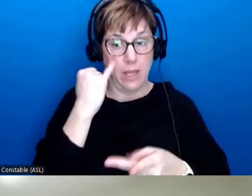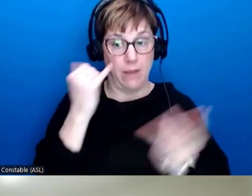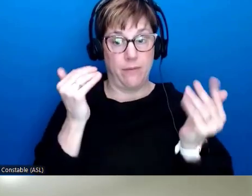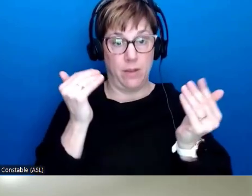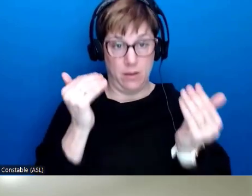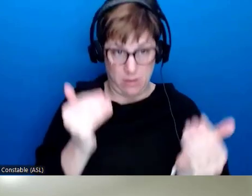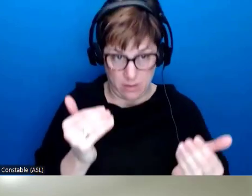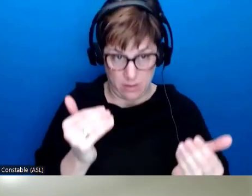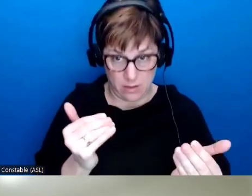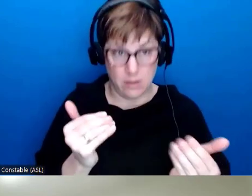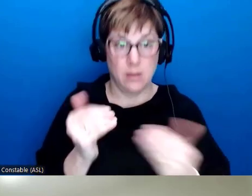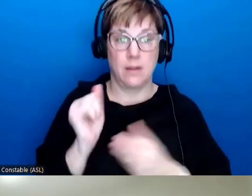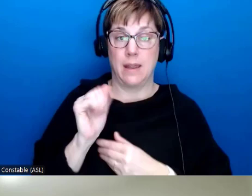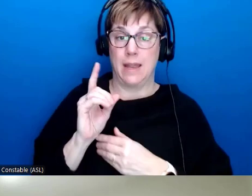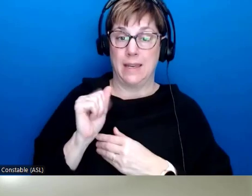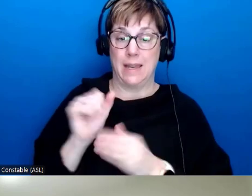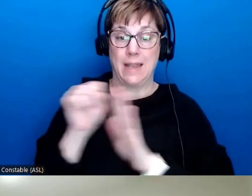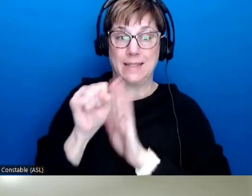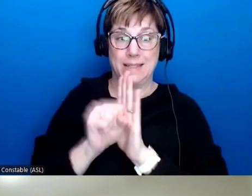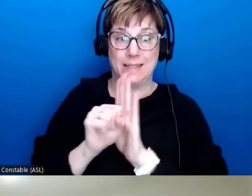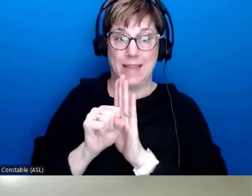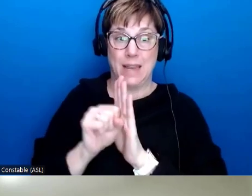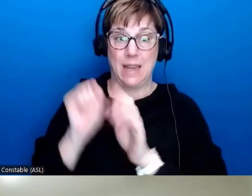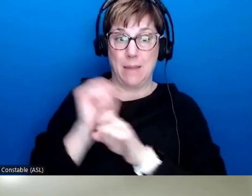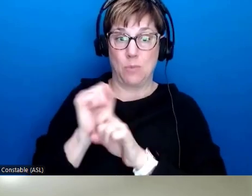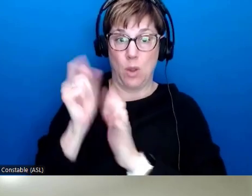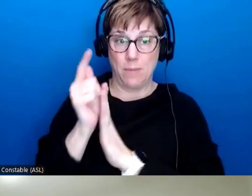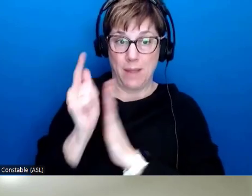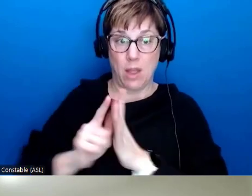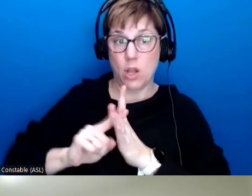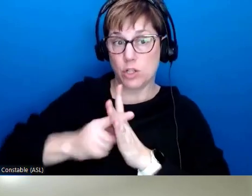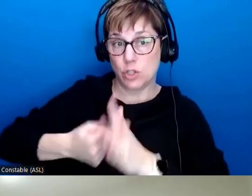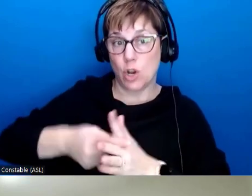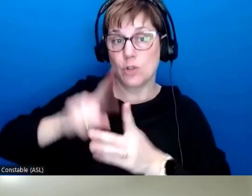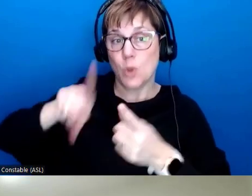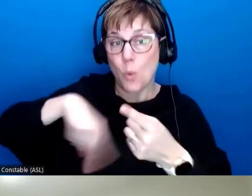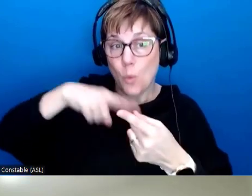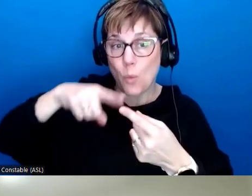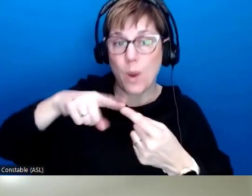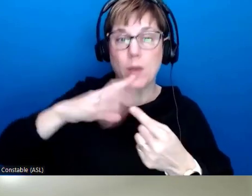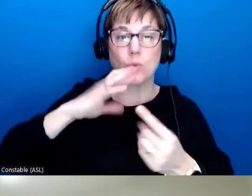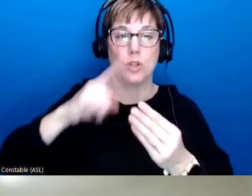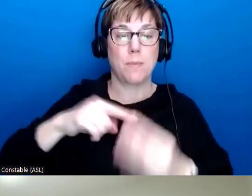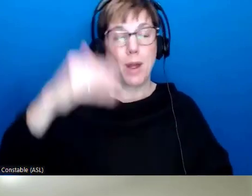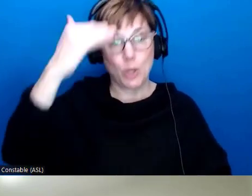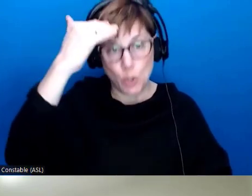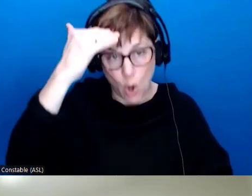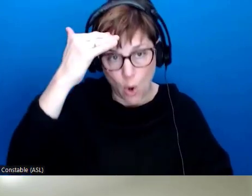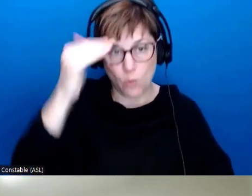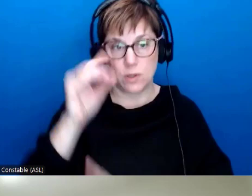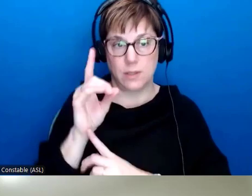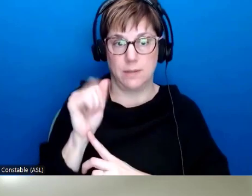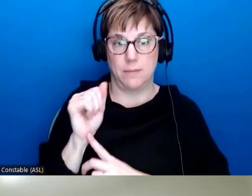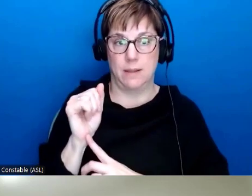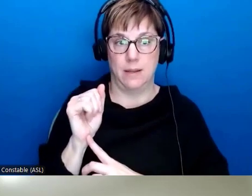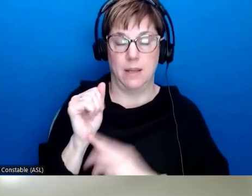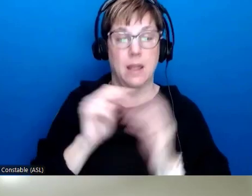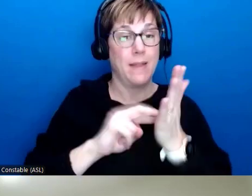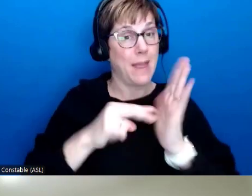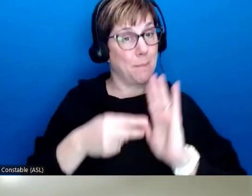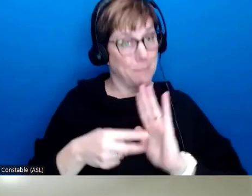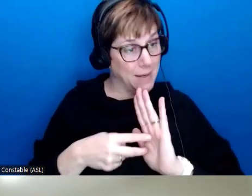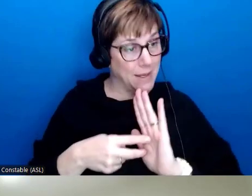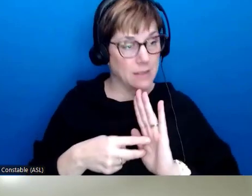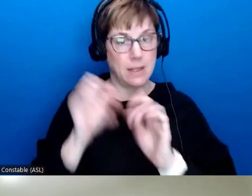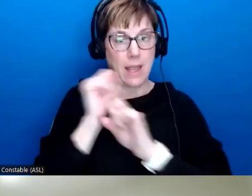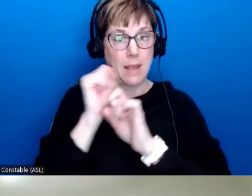the ADA, state employment law, it only kicks in when we're talking about known disabilities, and by that we mean that the employer